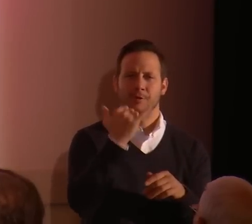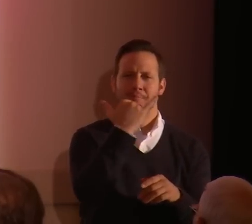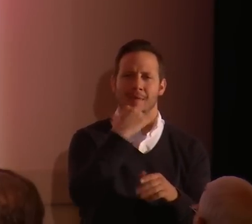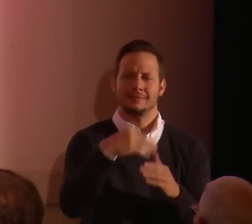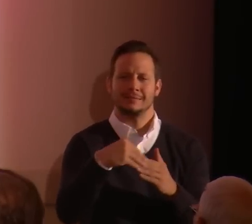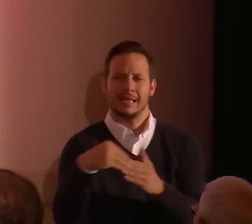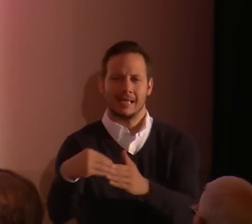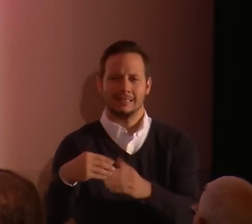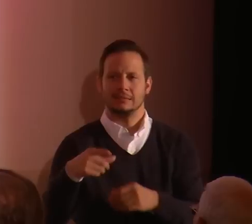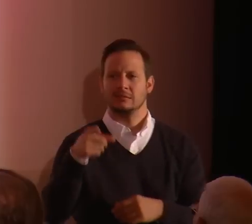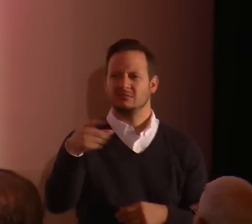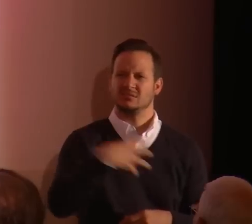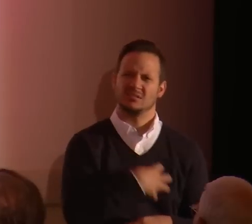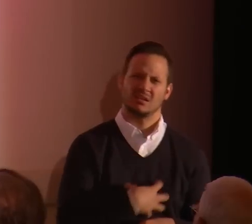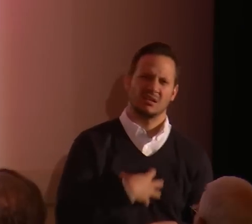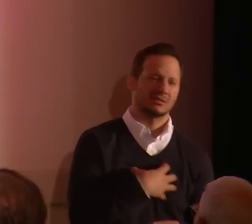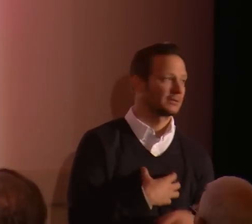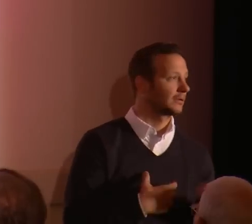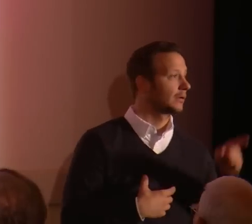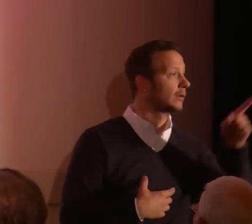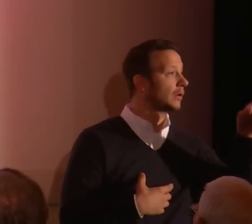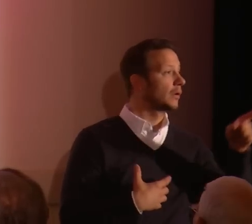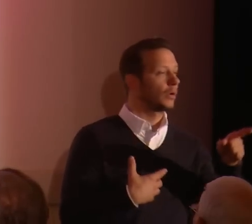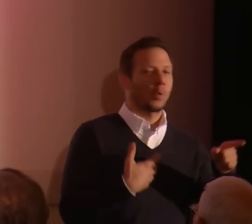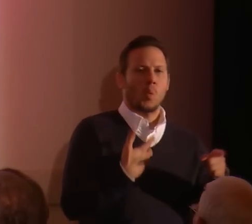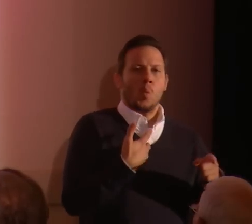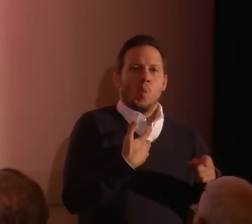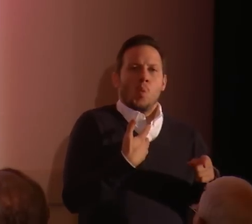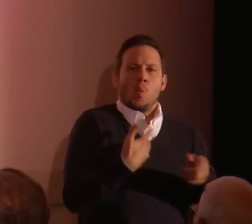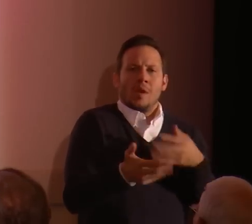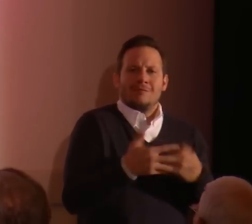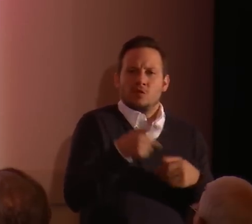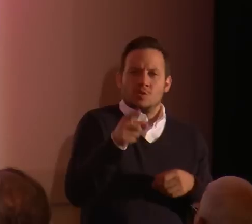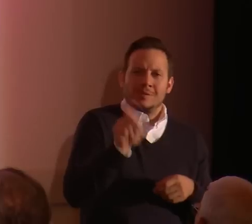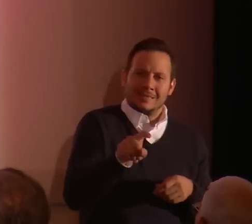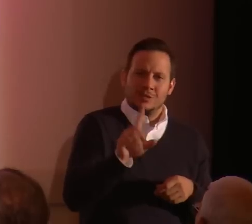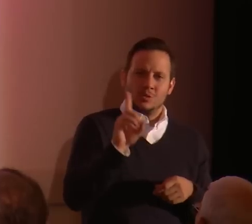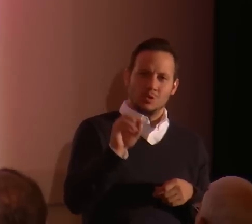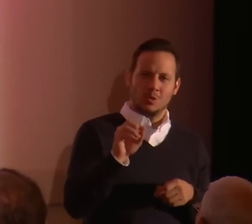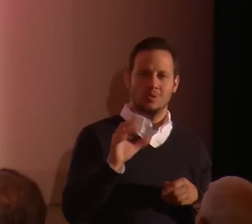Disgust. Thank you. Do what it takes to win.